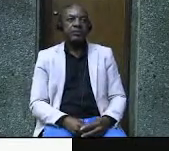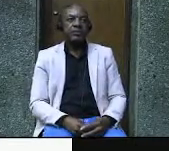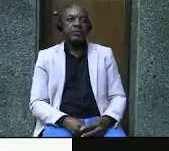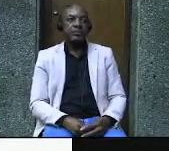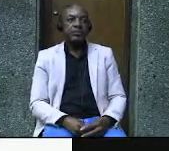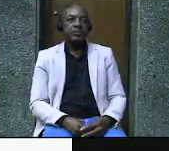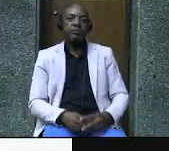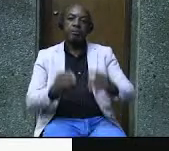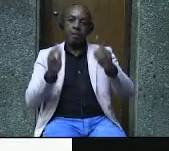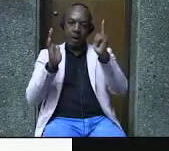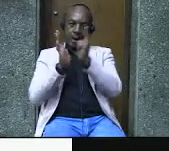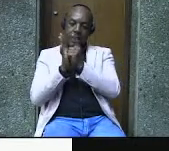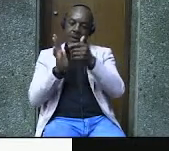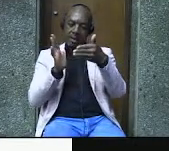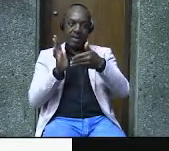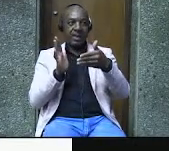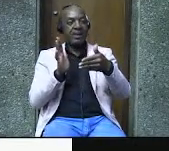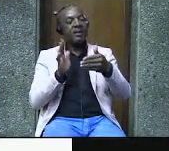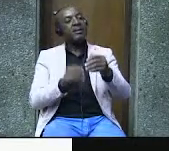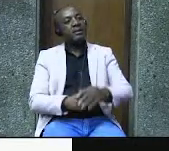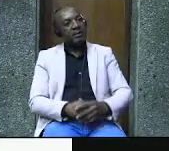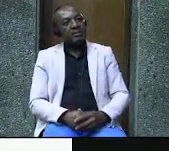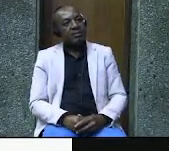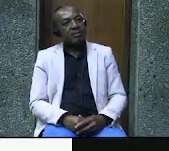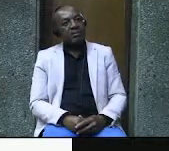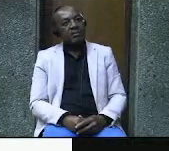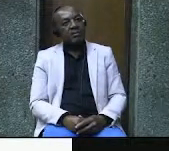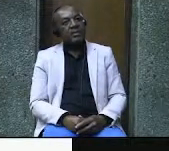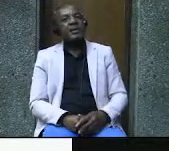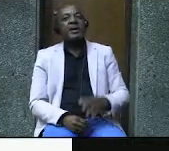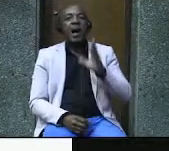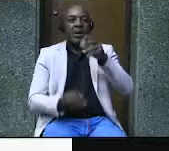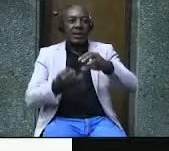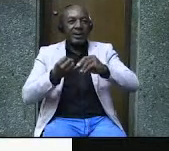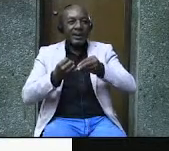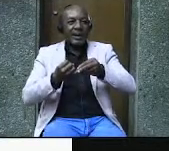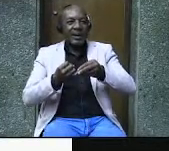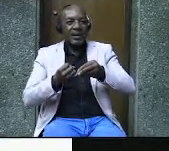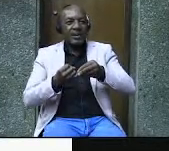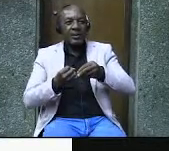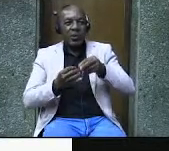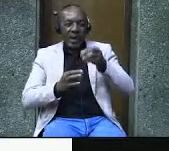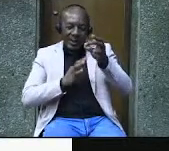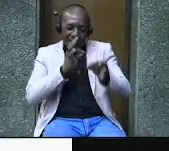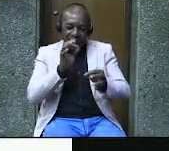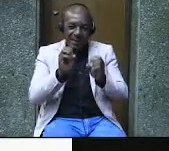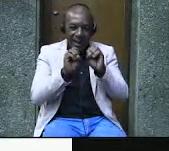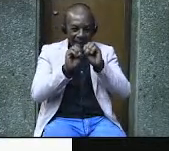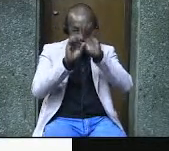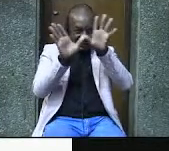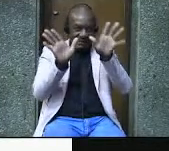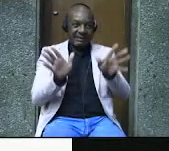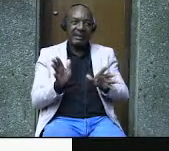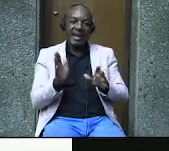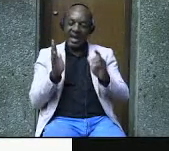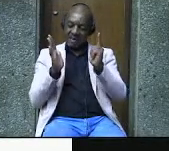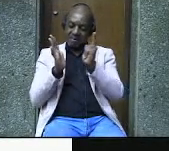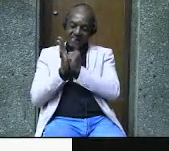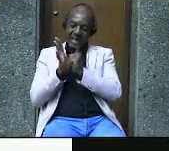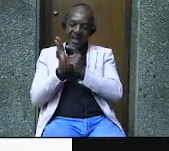The bill is let me try to be just frank. The bill is a bit of